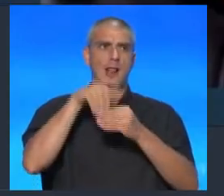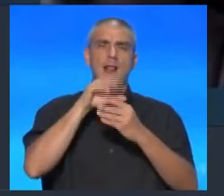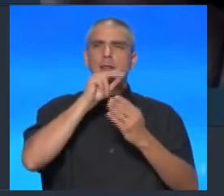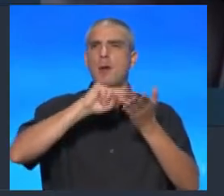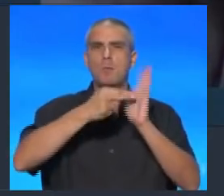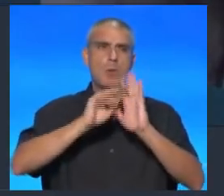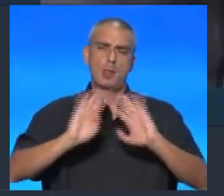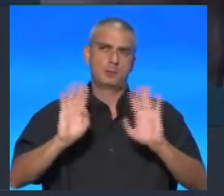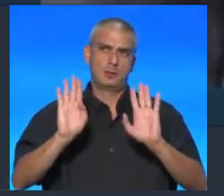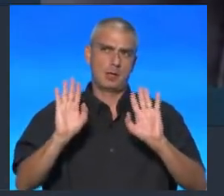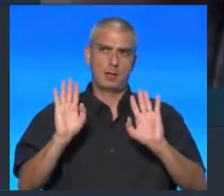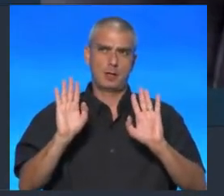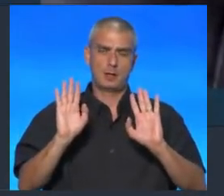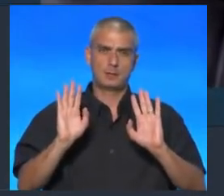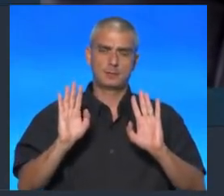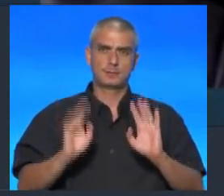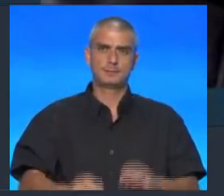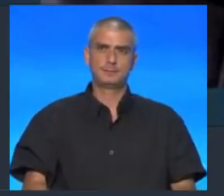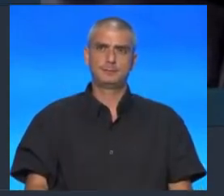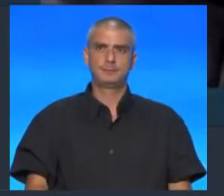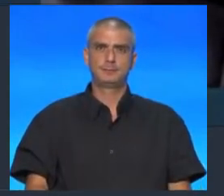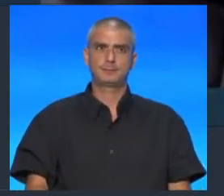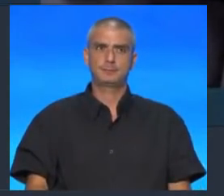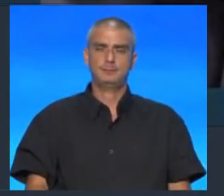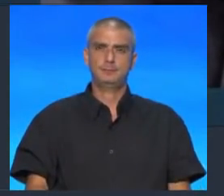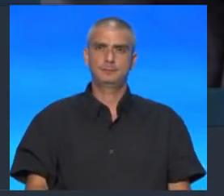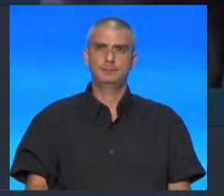it. That said,